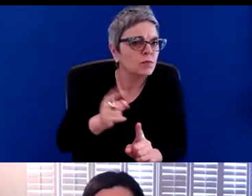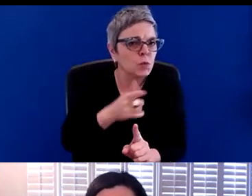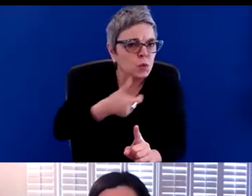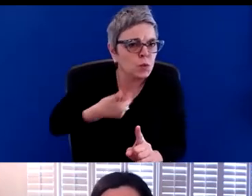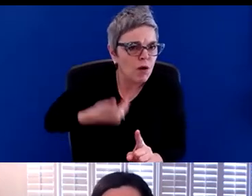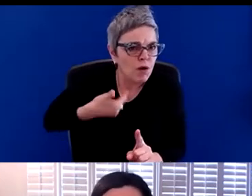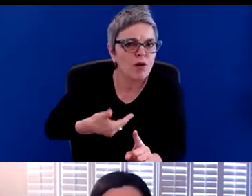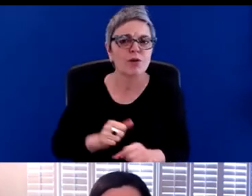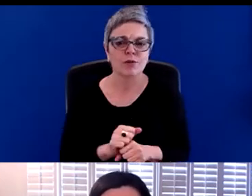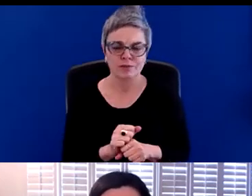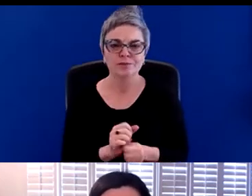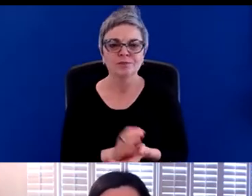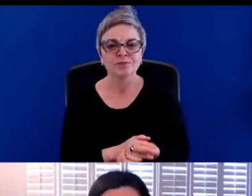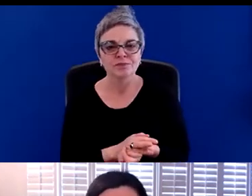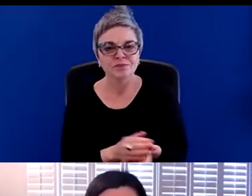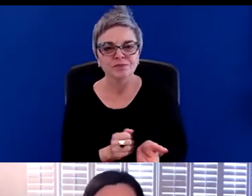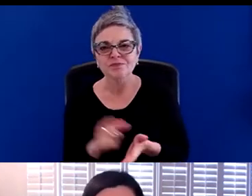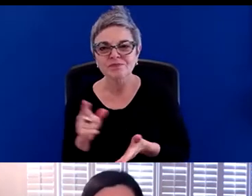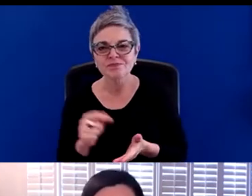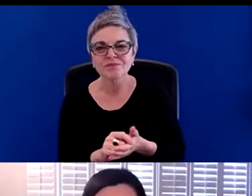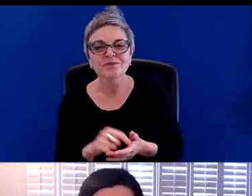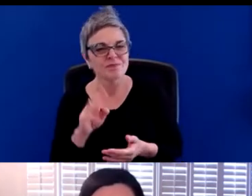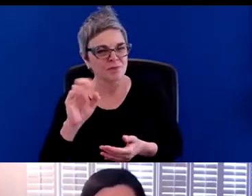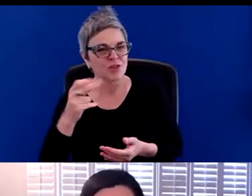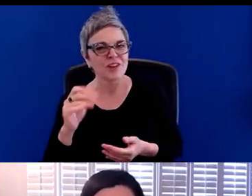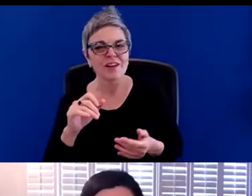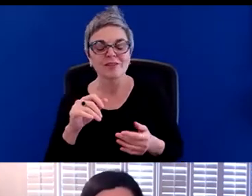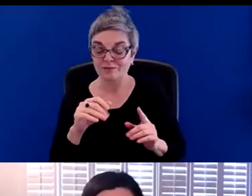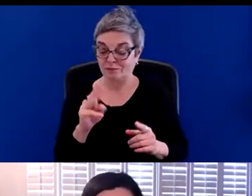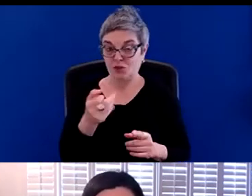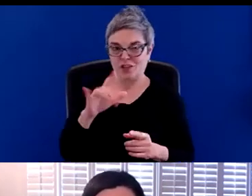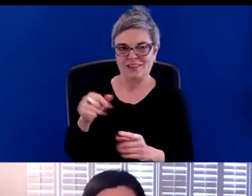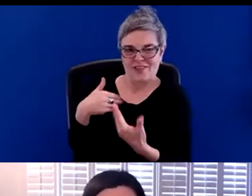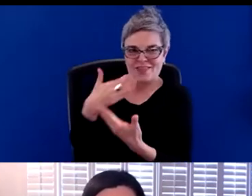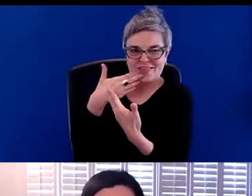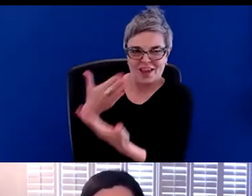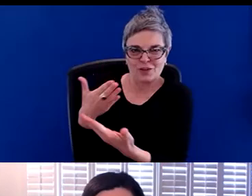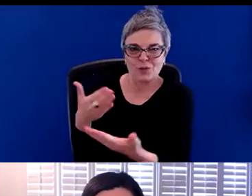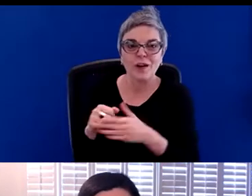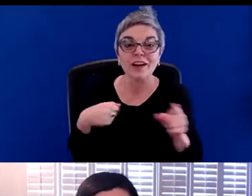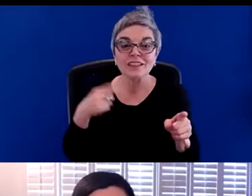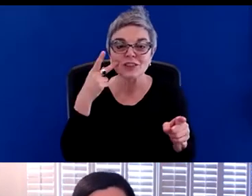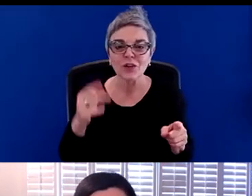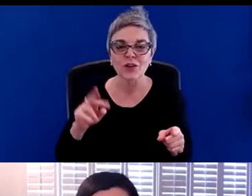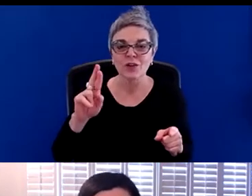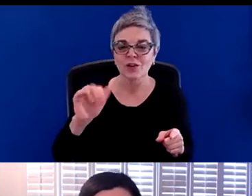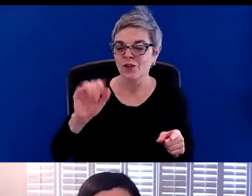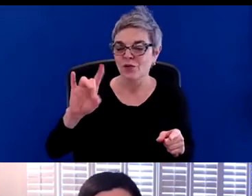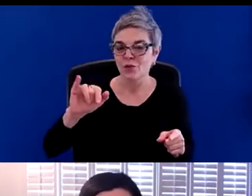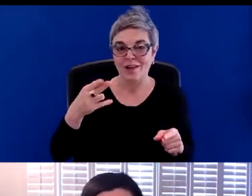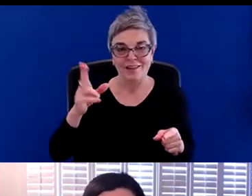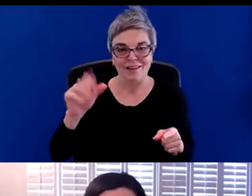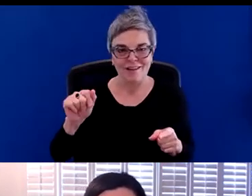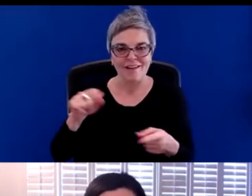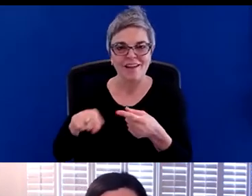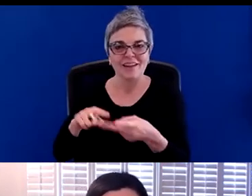and Sujatha nodding when you were talking about citations, and I know that that came up in your presentation. So maybe you'd like to go next